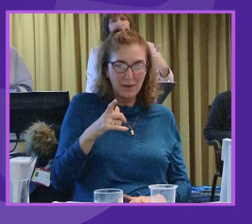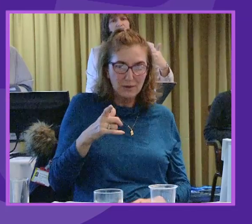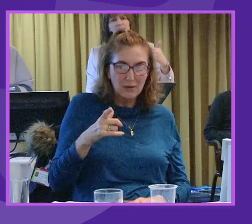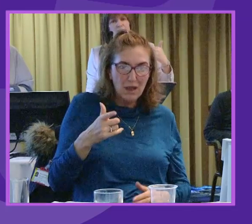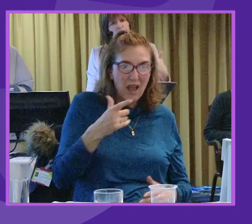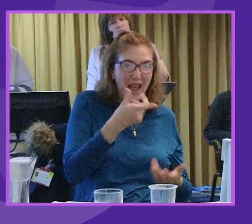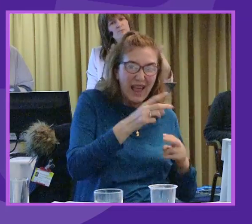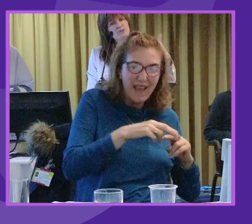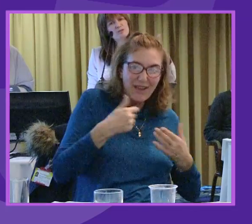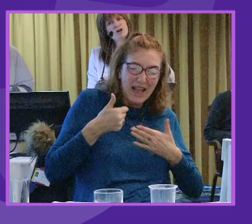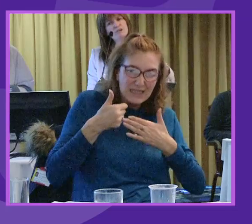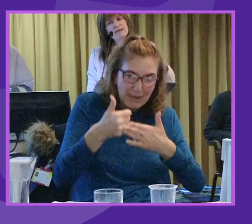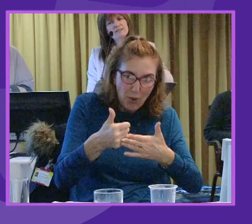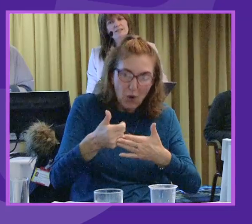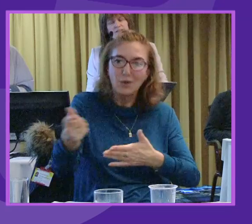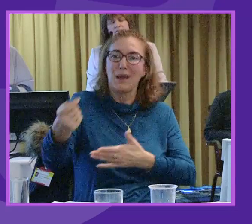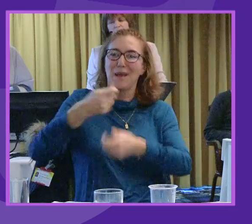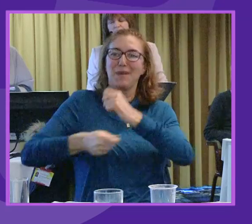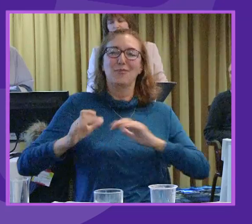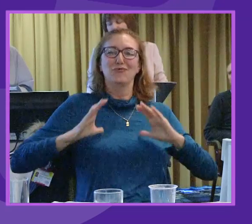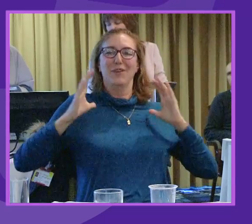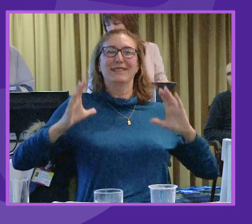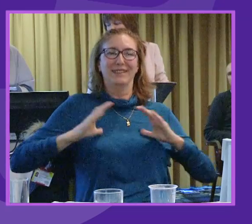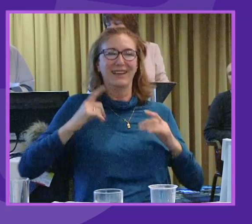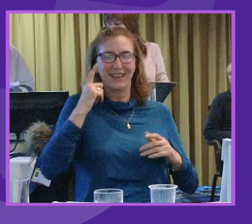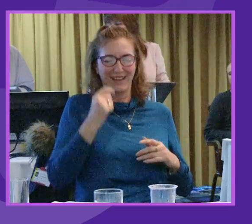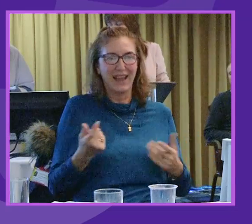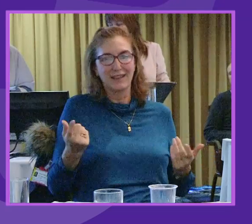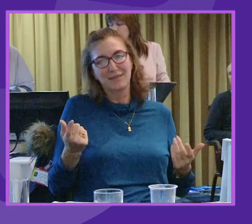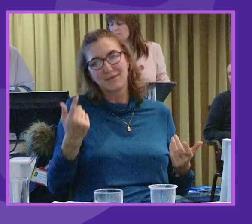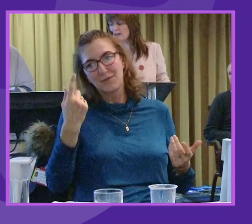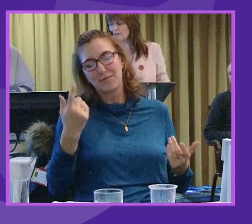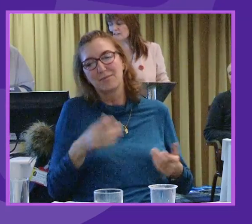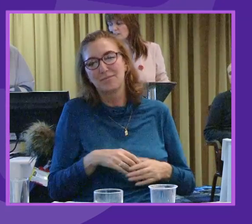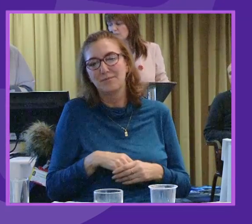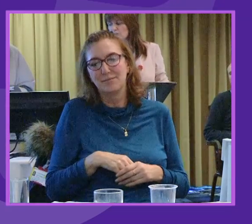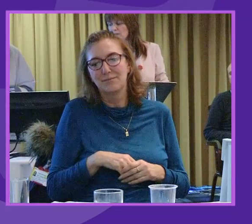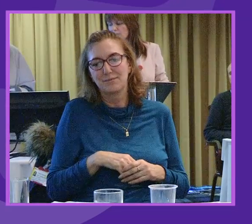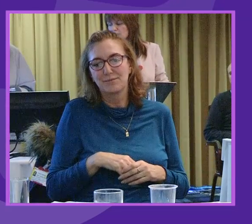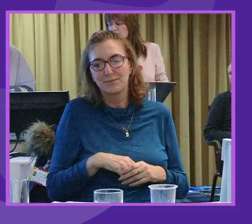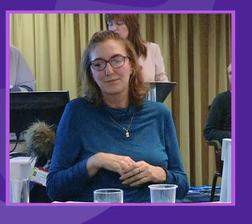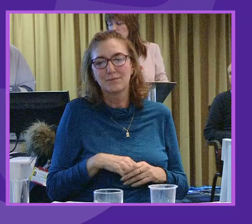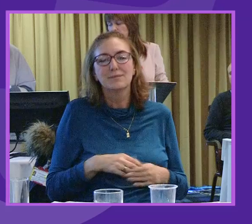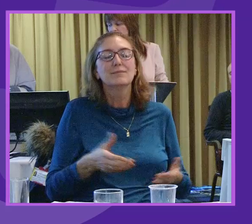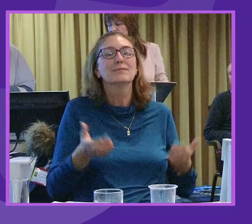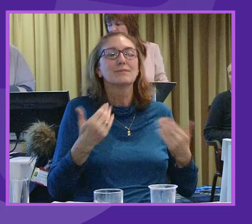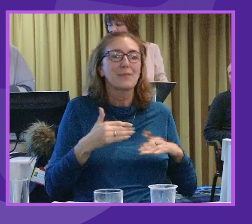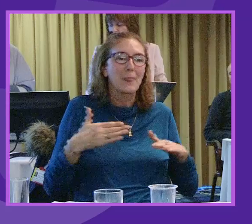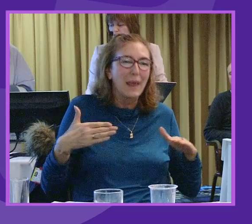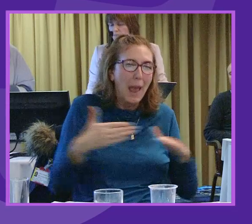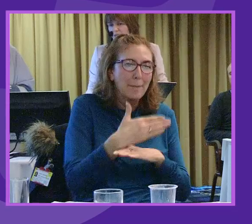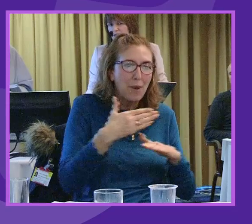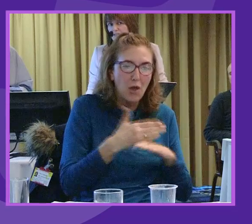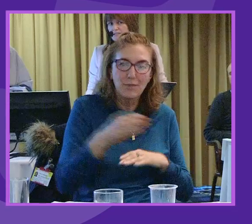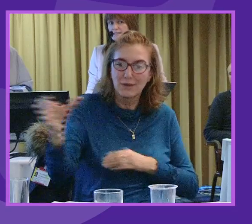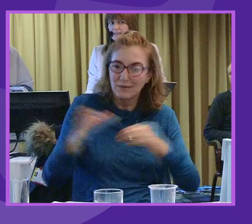not be ready now, but what do we need to put in place to support people so they are ready in the near future? And then obviously